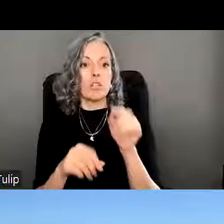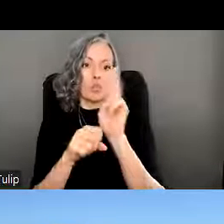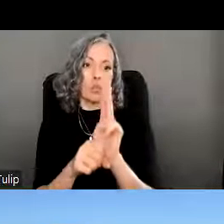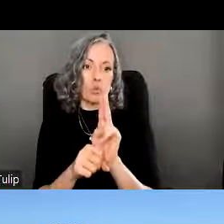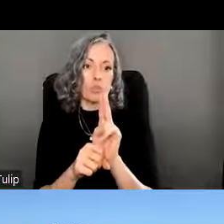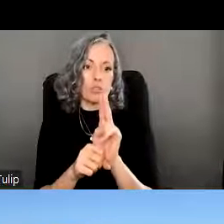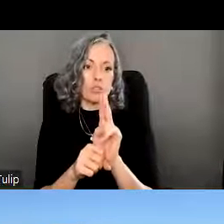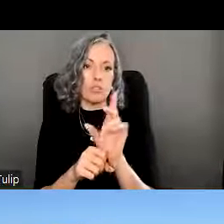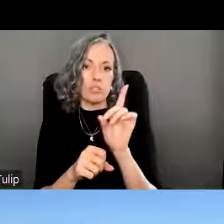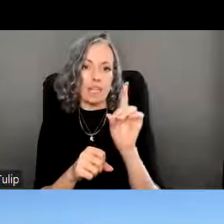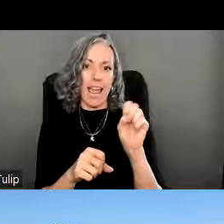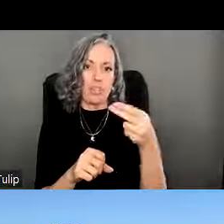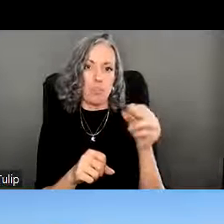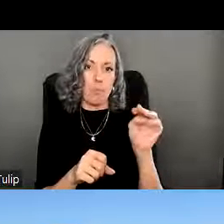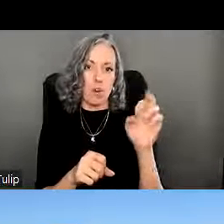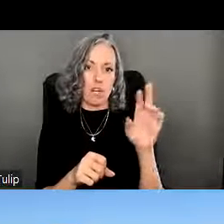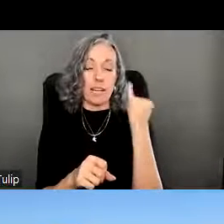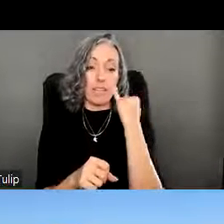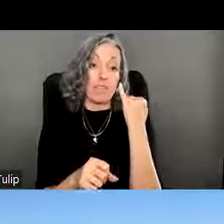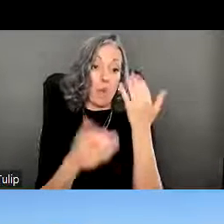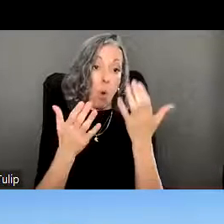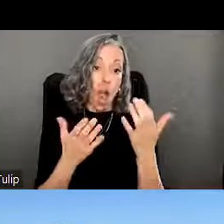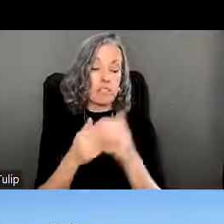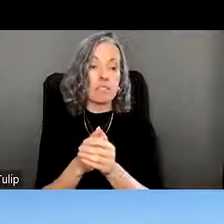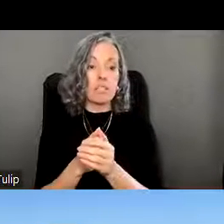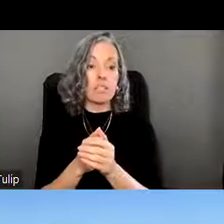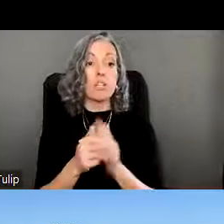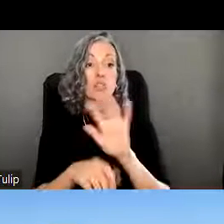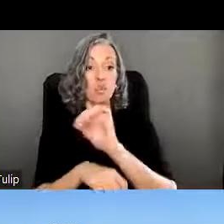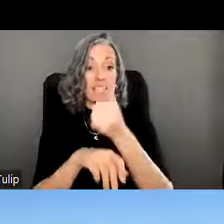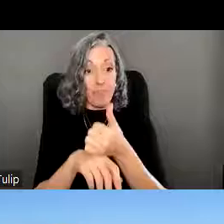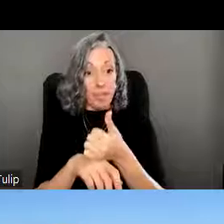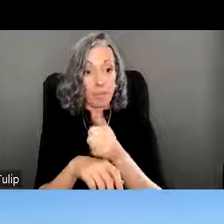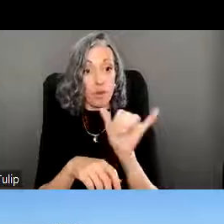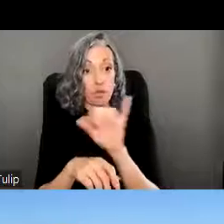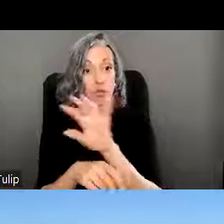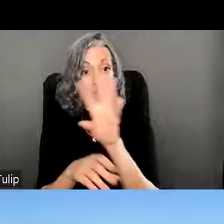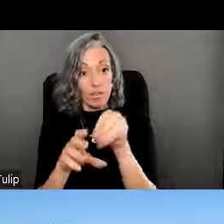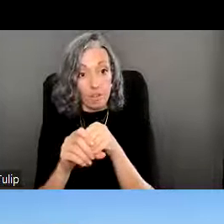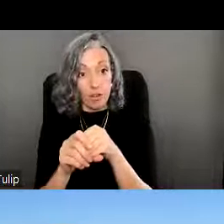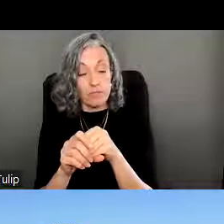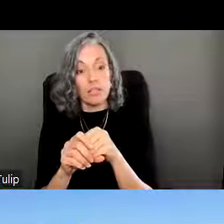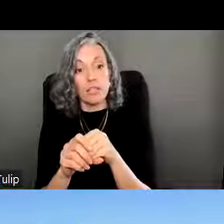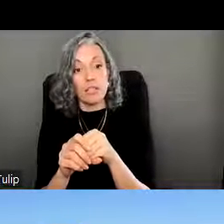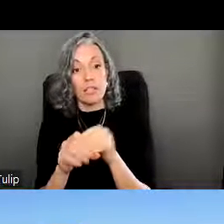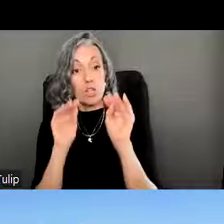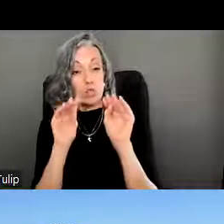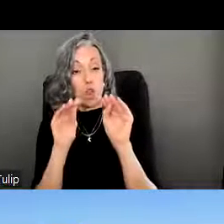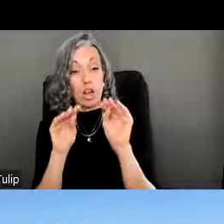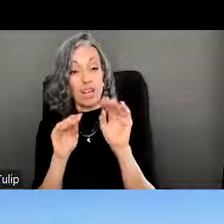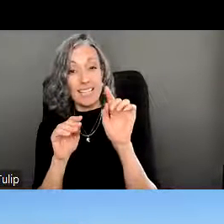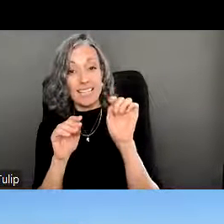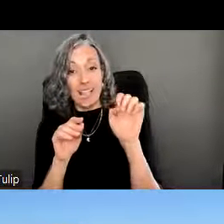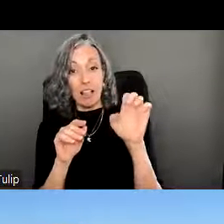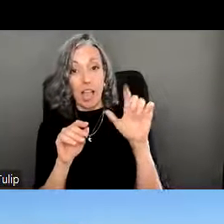so choose. So we did the CareNav install. We also installed and taught